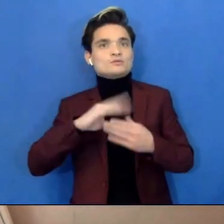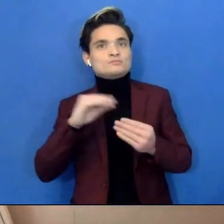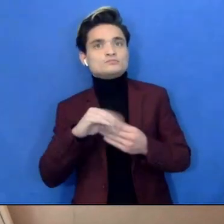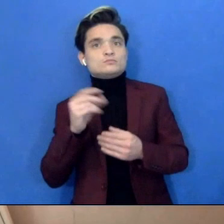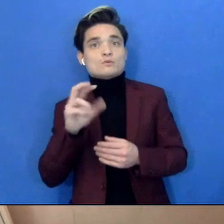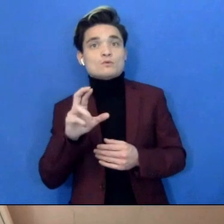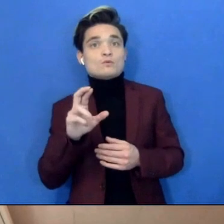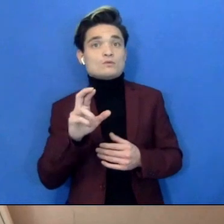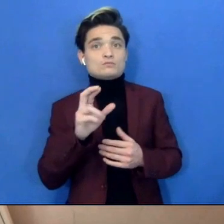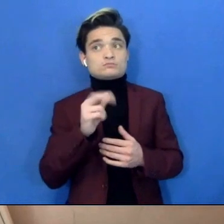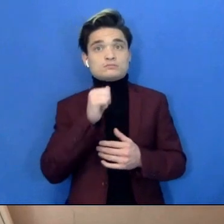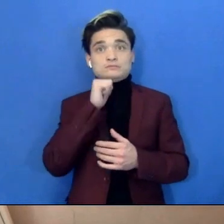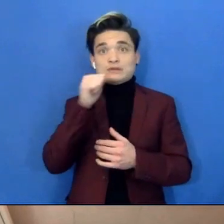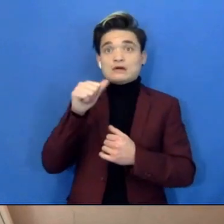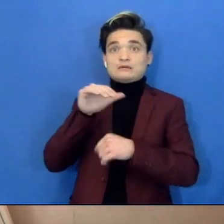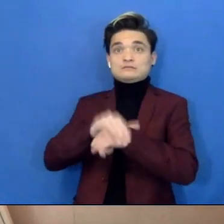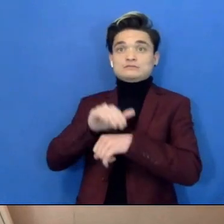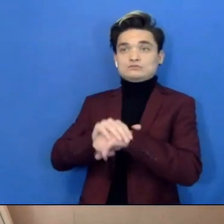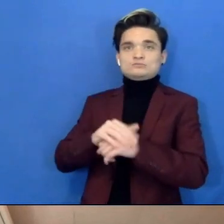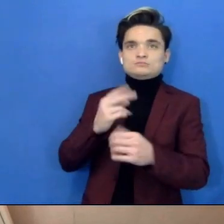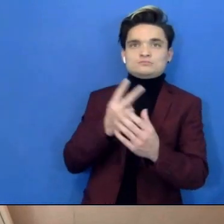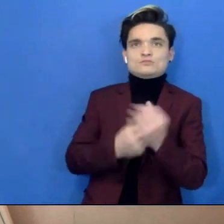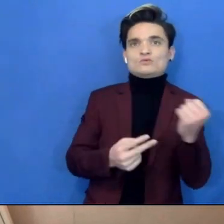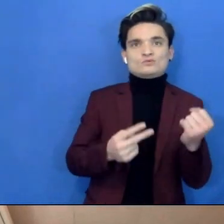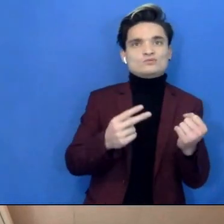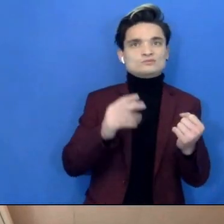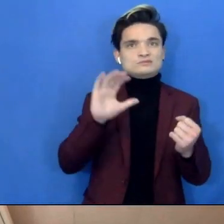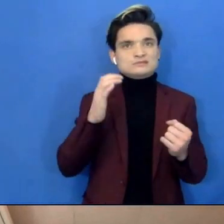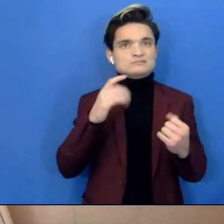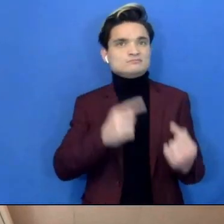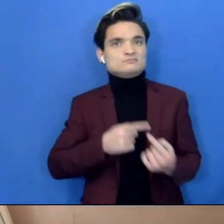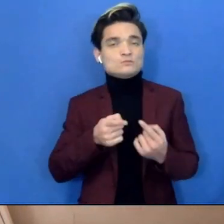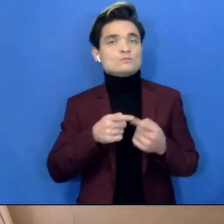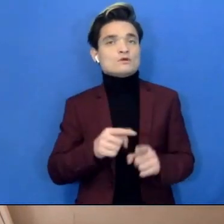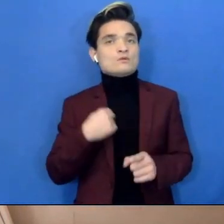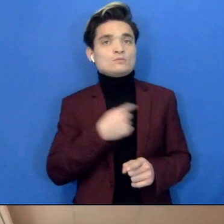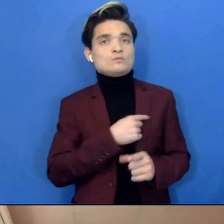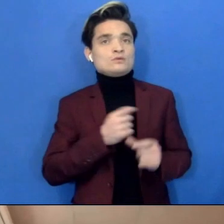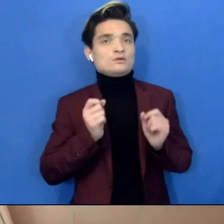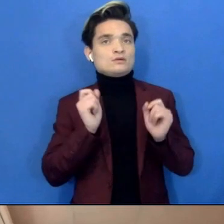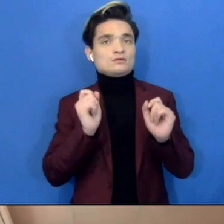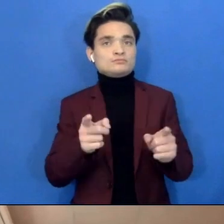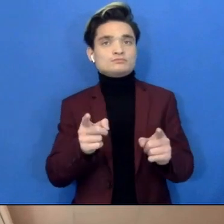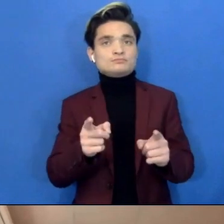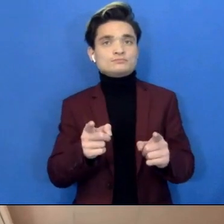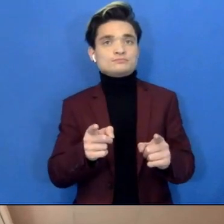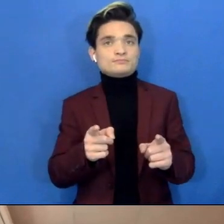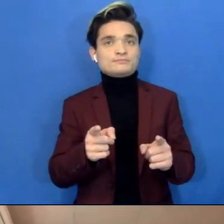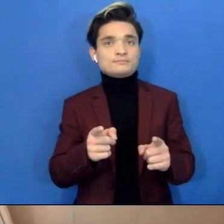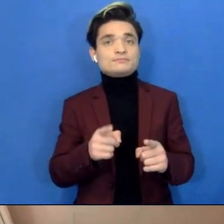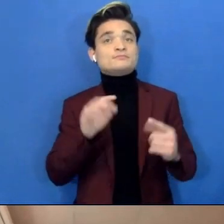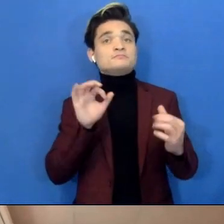were improvising. So I started getting feedback from other improvisers